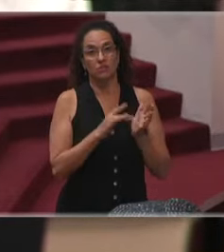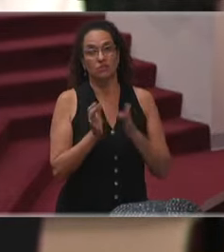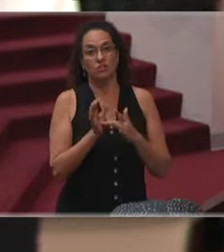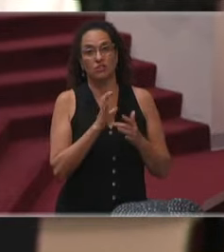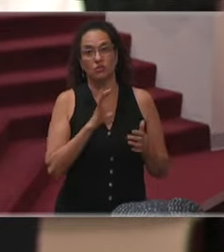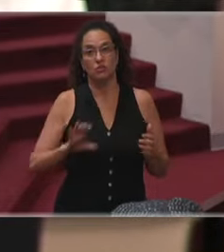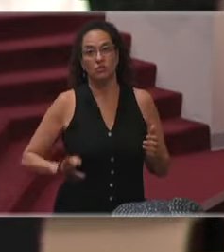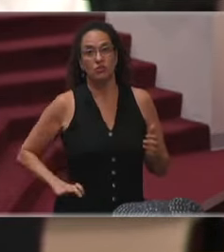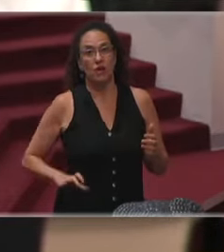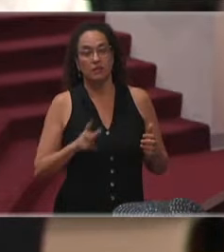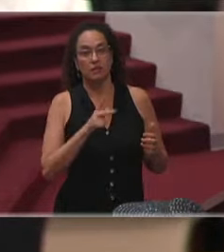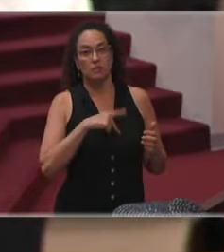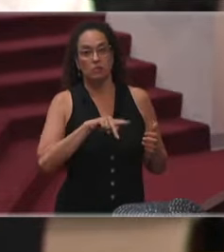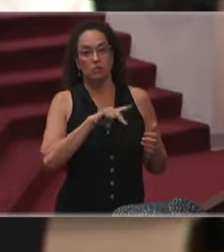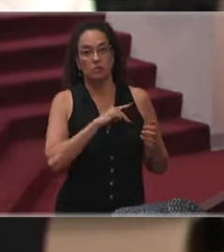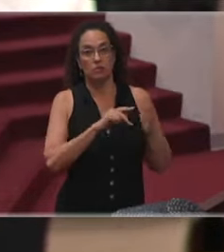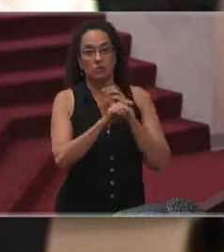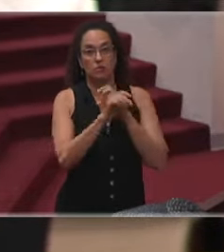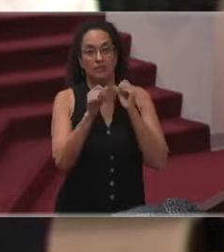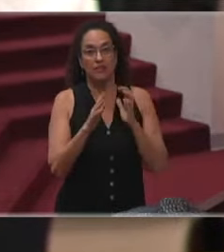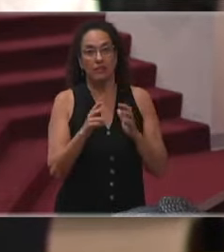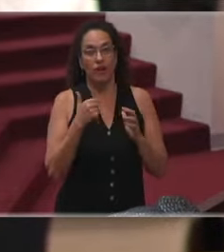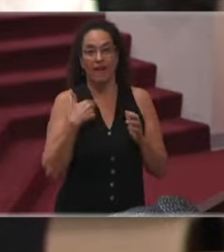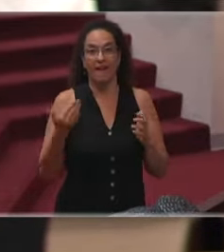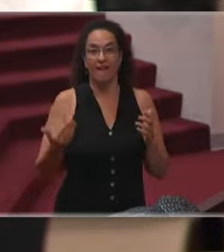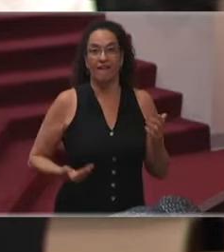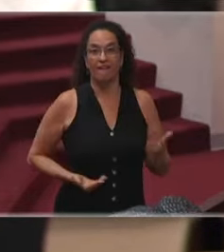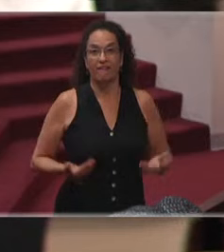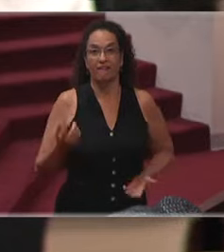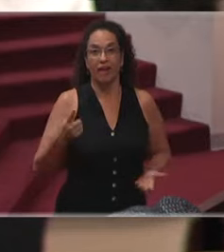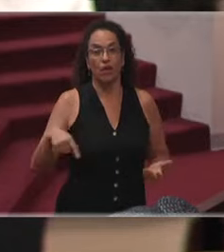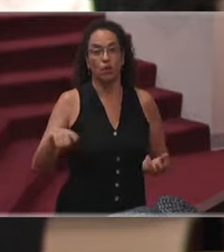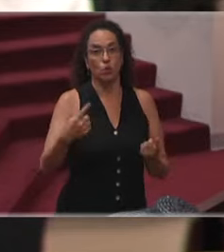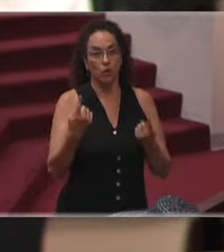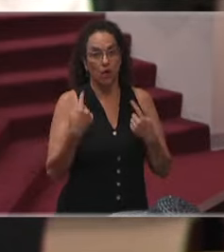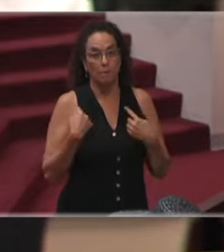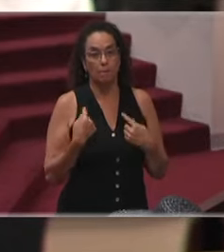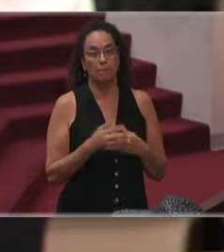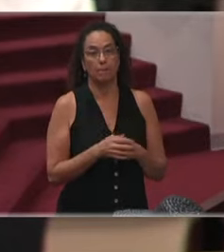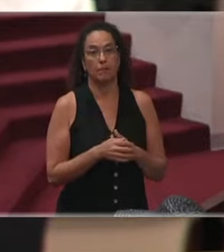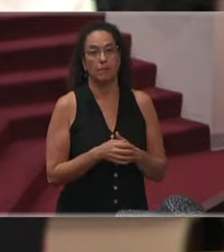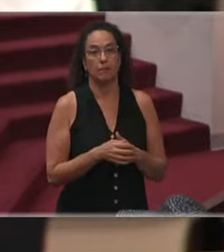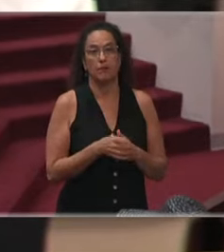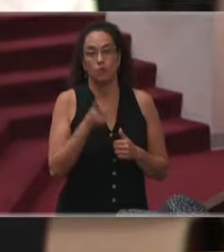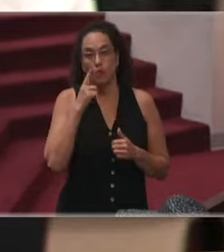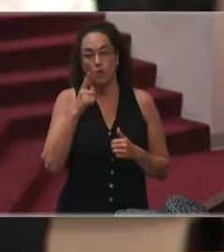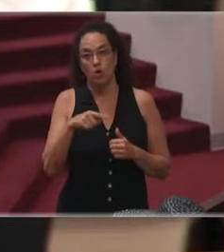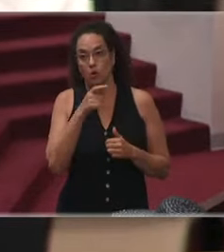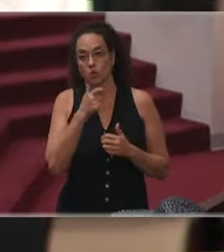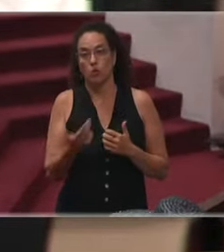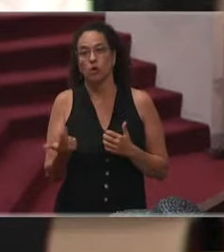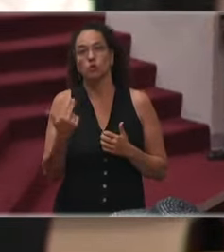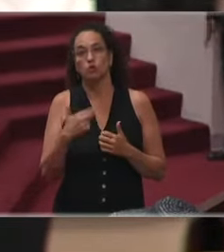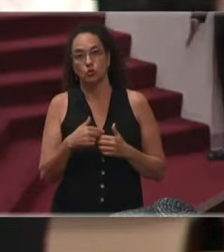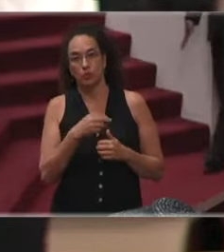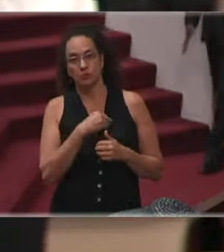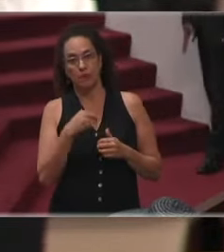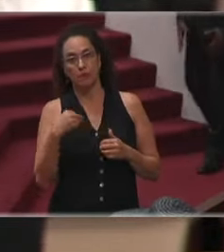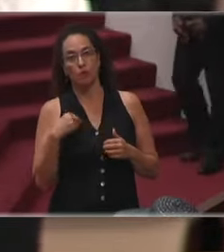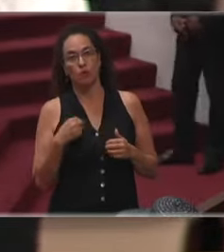Savior, I invite you to come. If there's one who would like to unite in church membership, I invite you to come. As the choir sings,